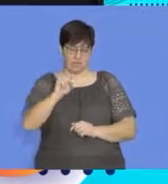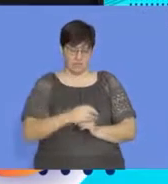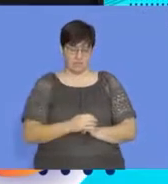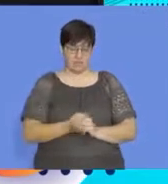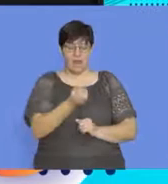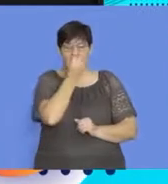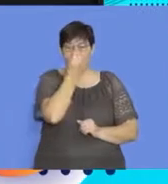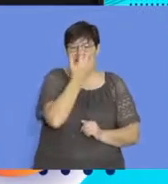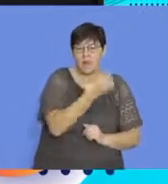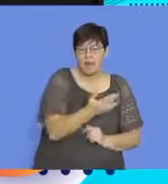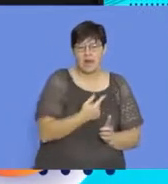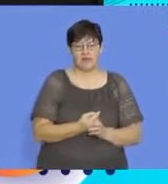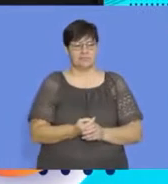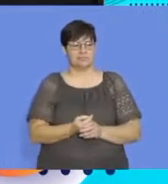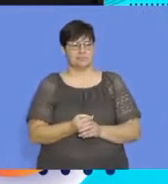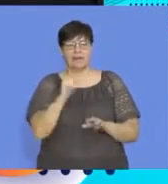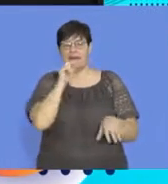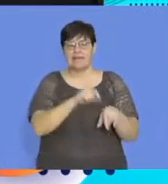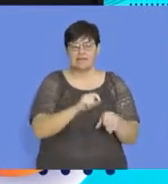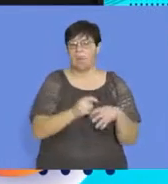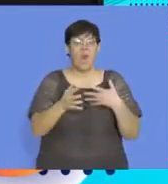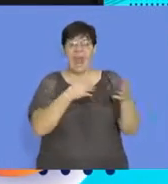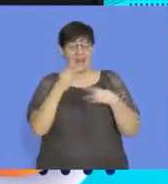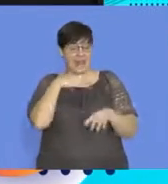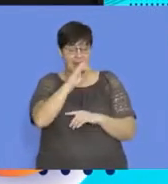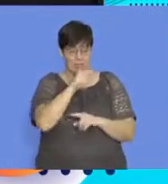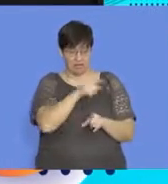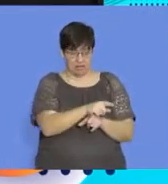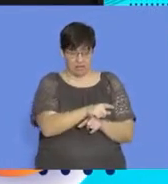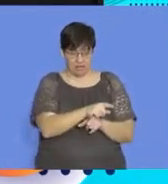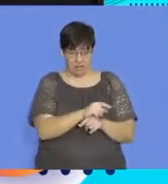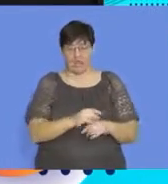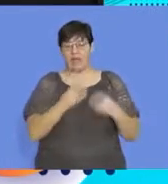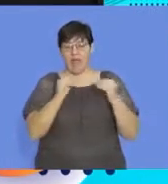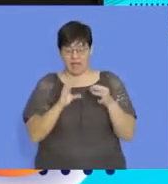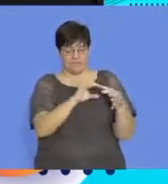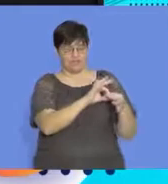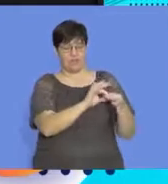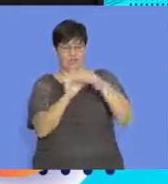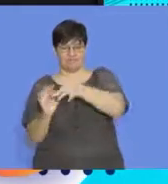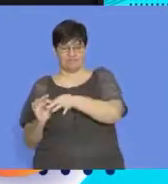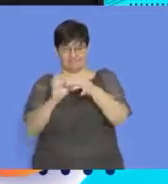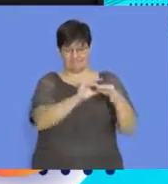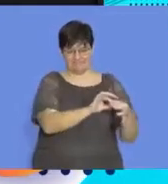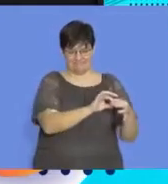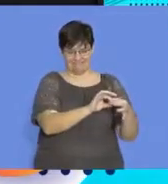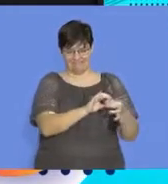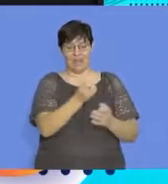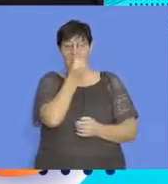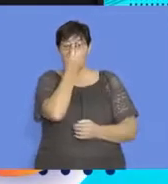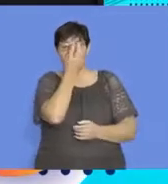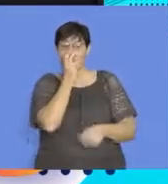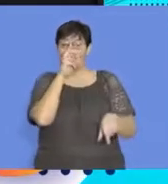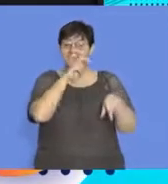insects, any kind of animal that's going to pollinate, they have this relationship, right? Flowers need